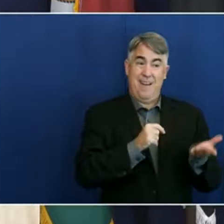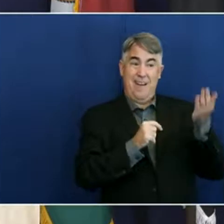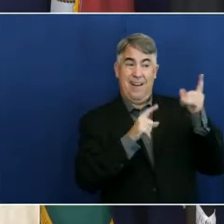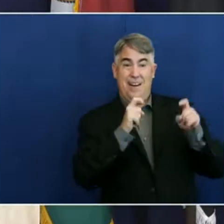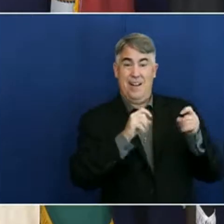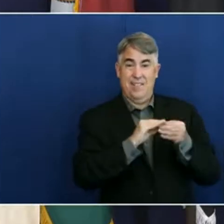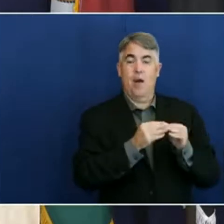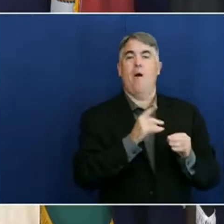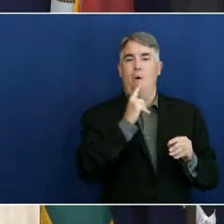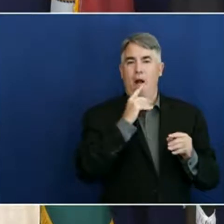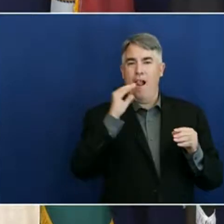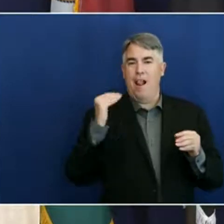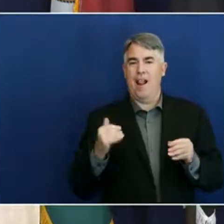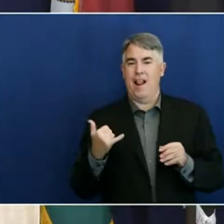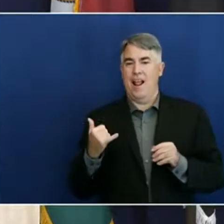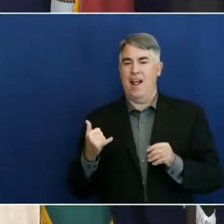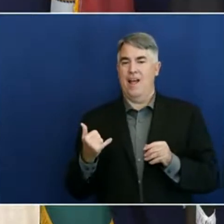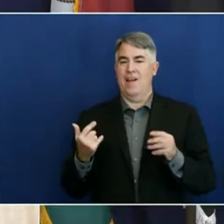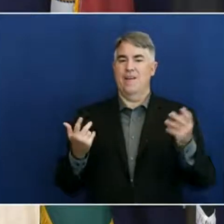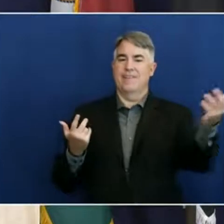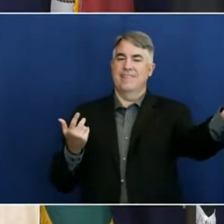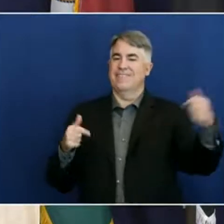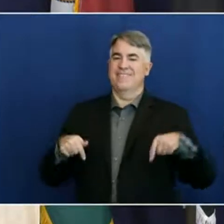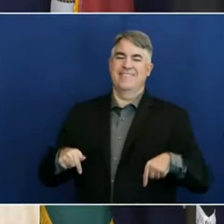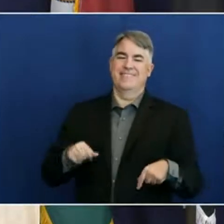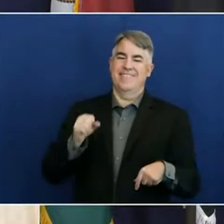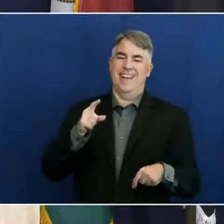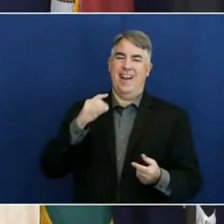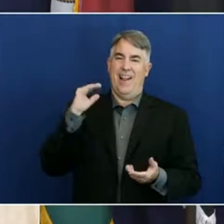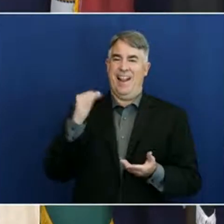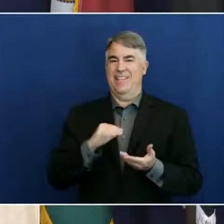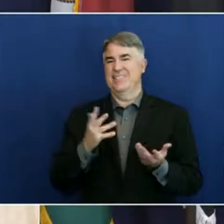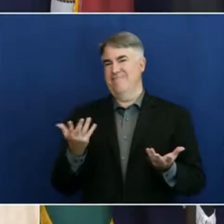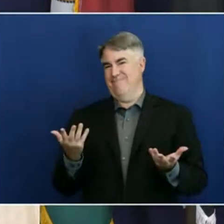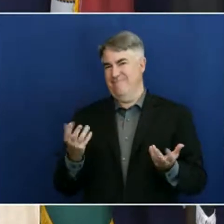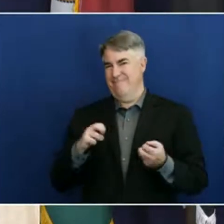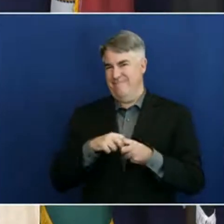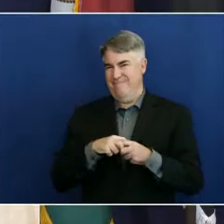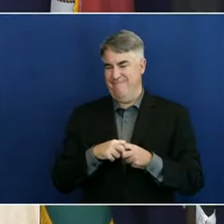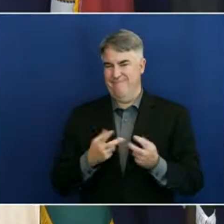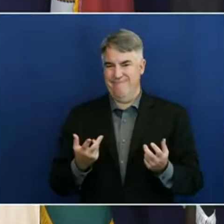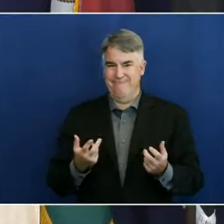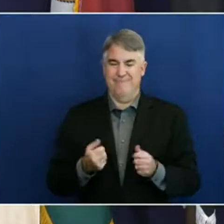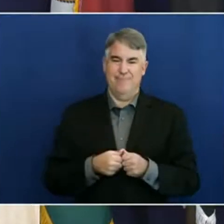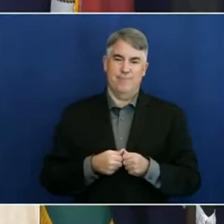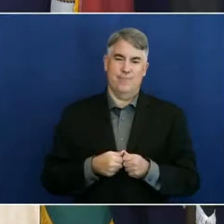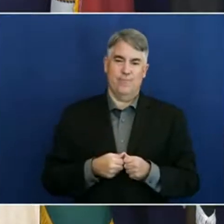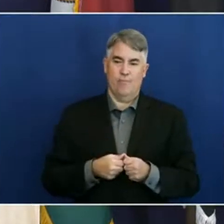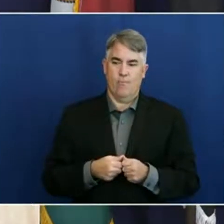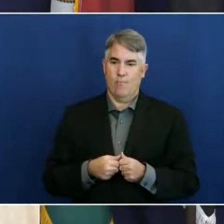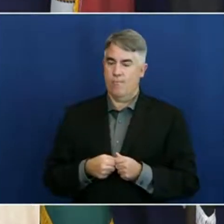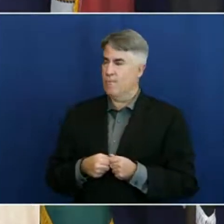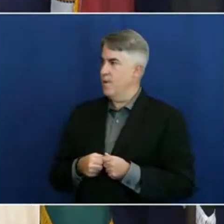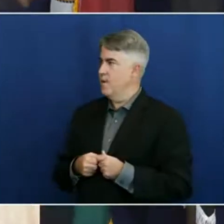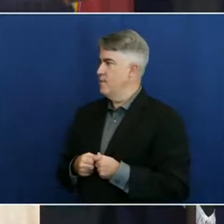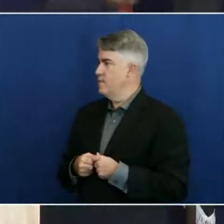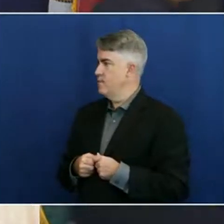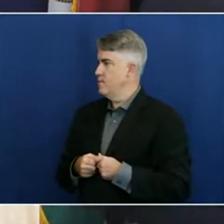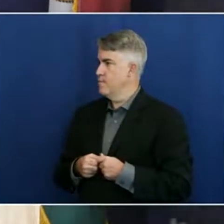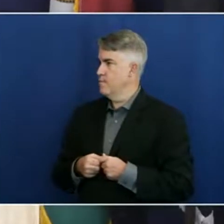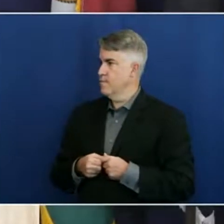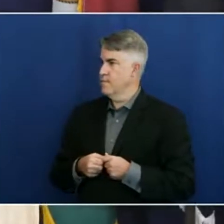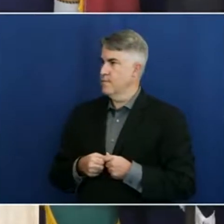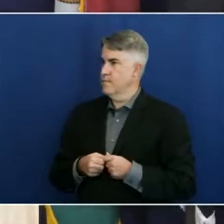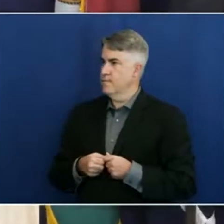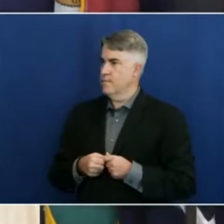they're doing throughout the county, in schools, and probably even in colleges. Thank you.